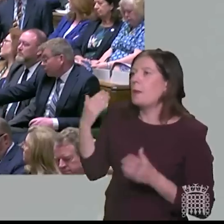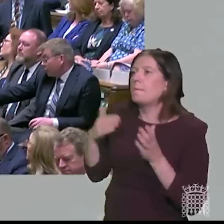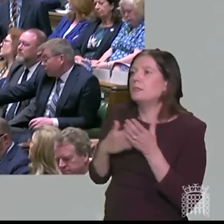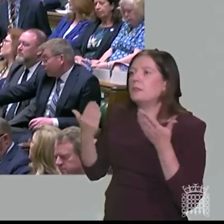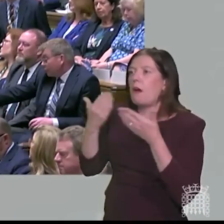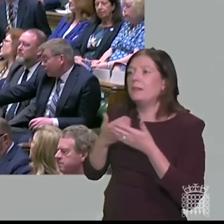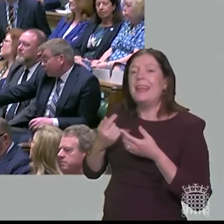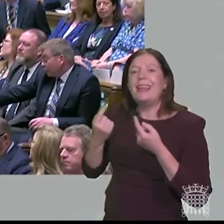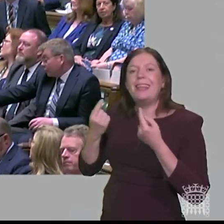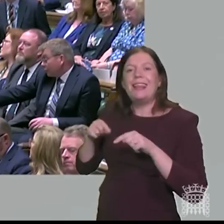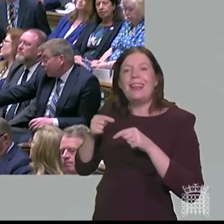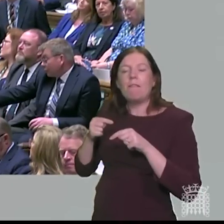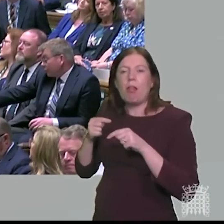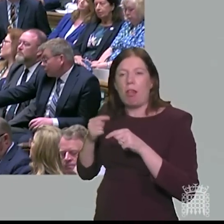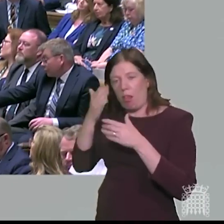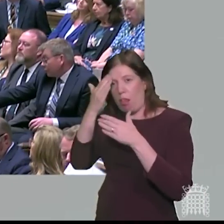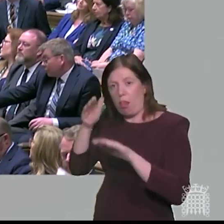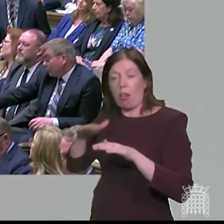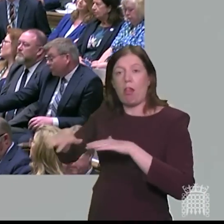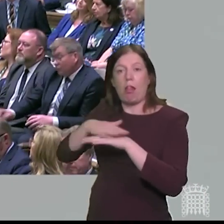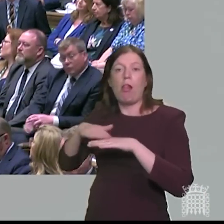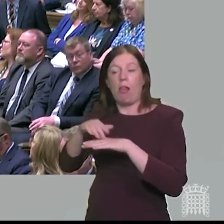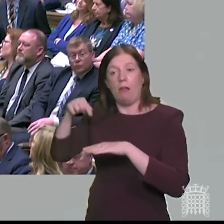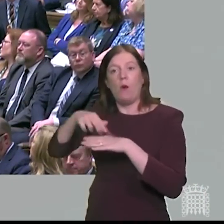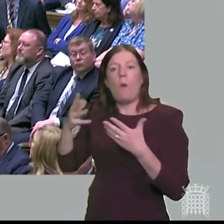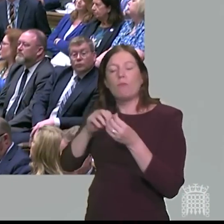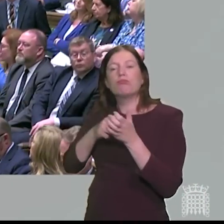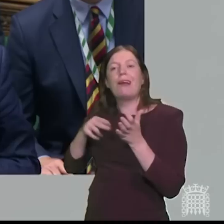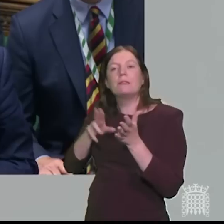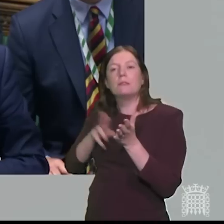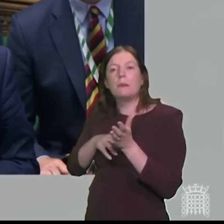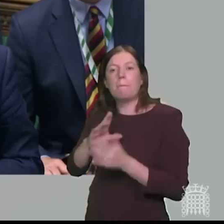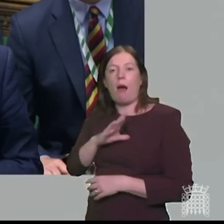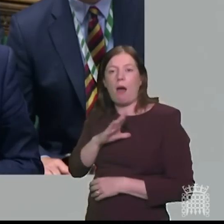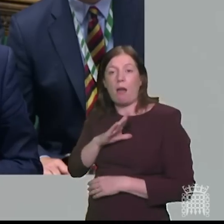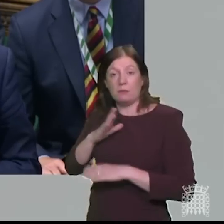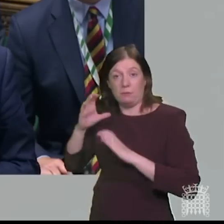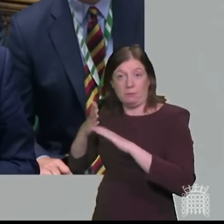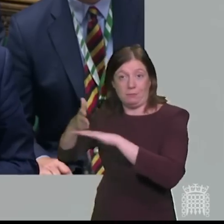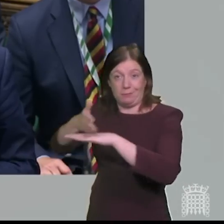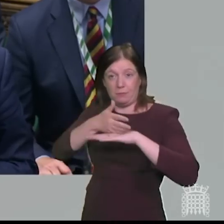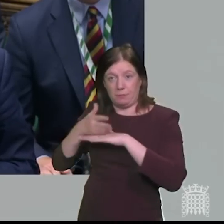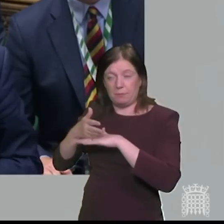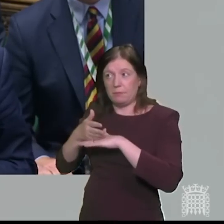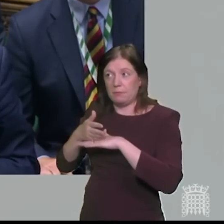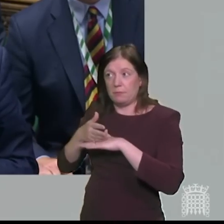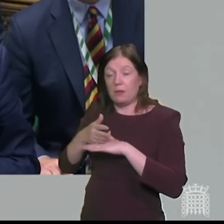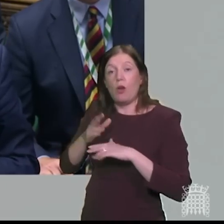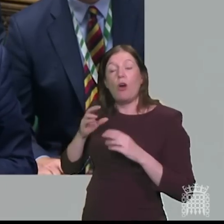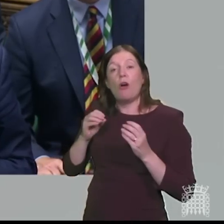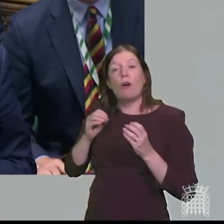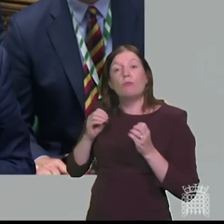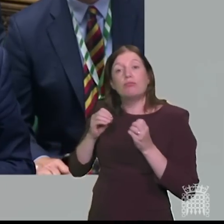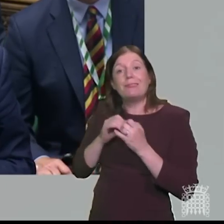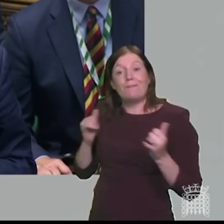traveller encampment was established on Bretton Park. On Saturday, the Mutual of Bretton Festival